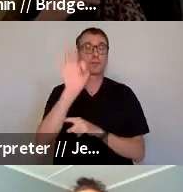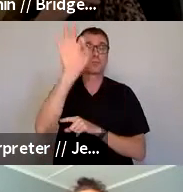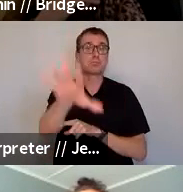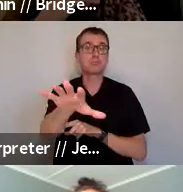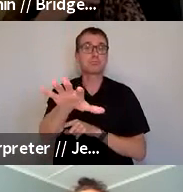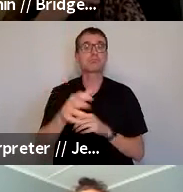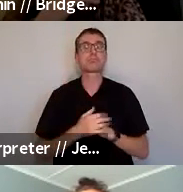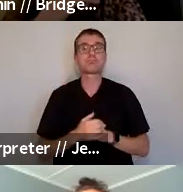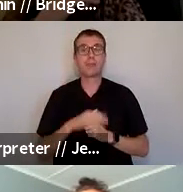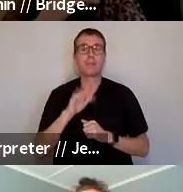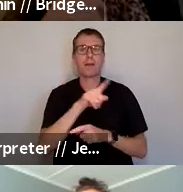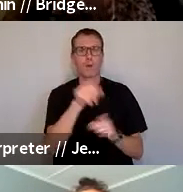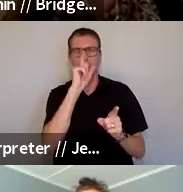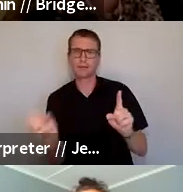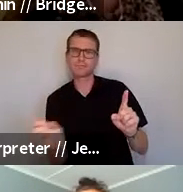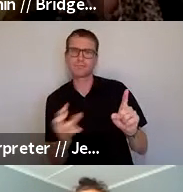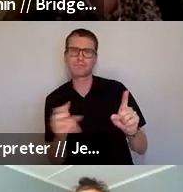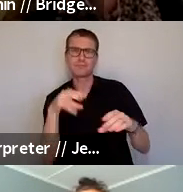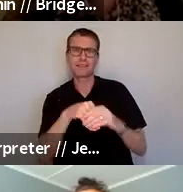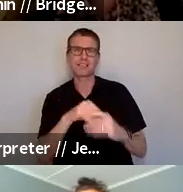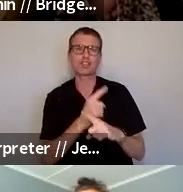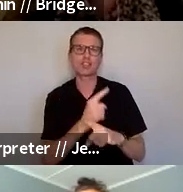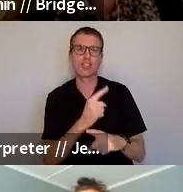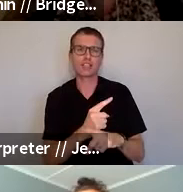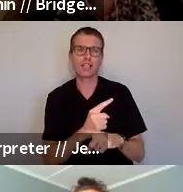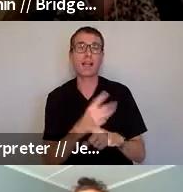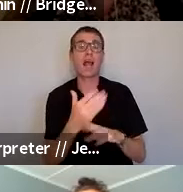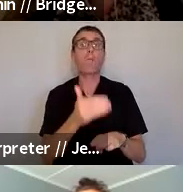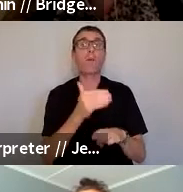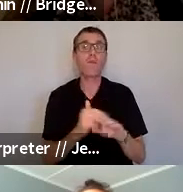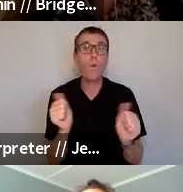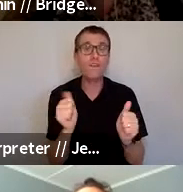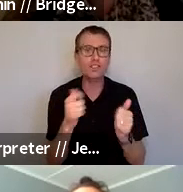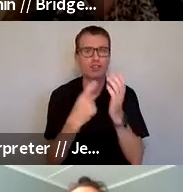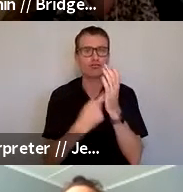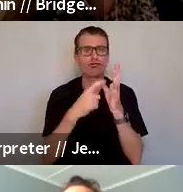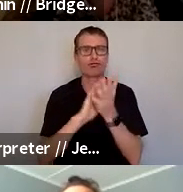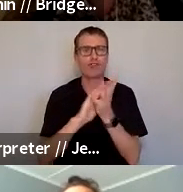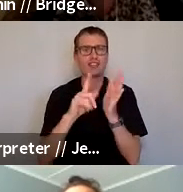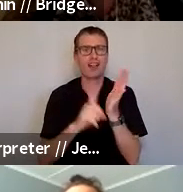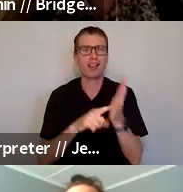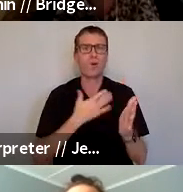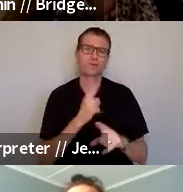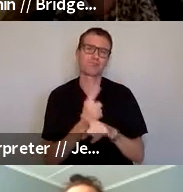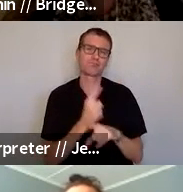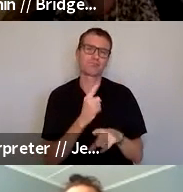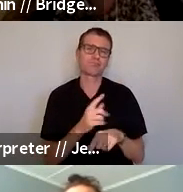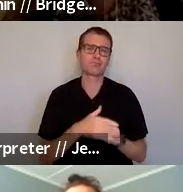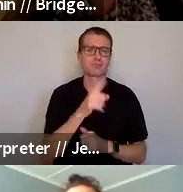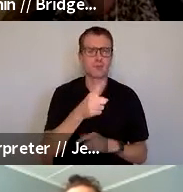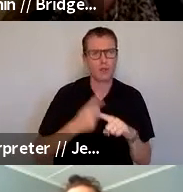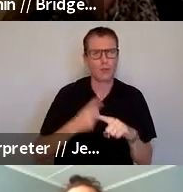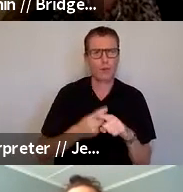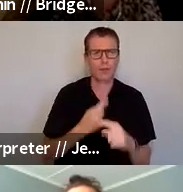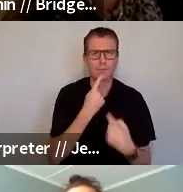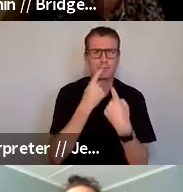something in the chat. Before we go, Rachel just did want to say something quickly. Just wanted to sort of talk about something quickly, very